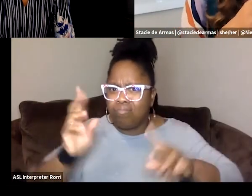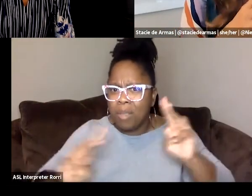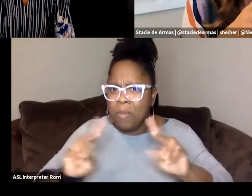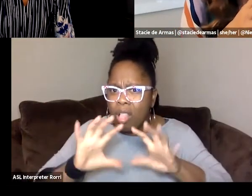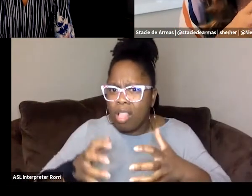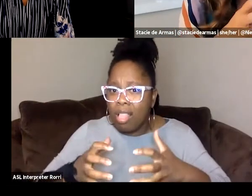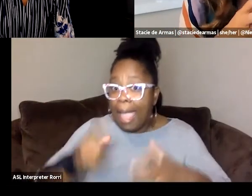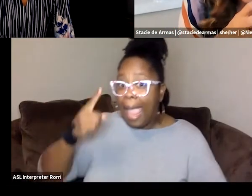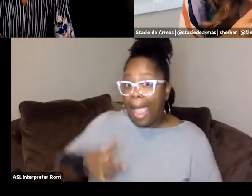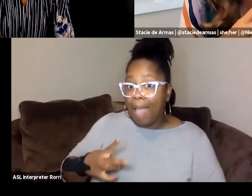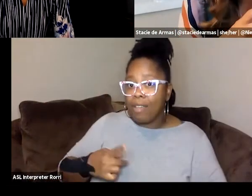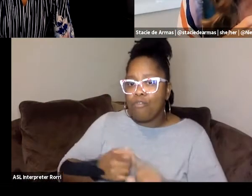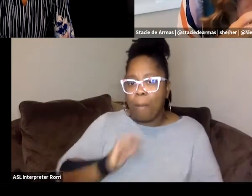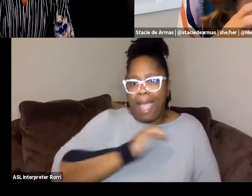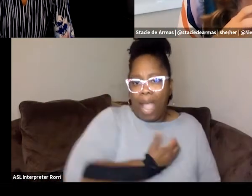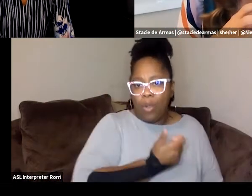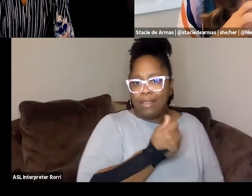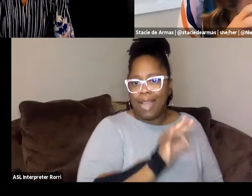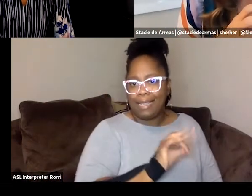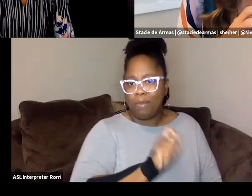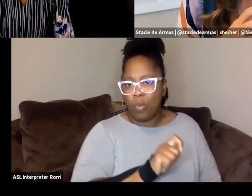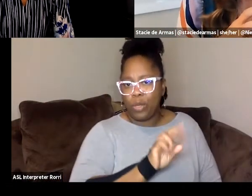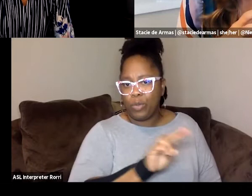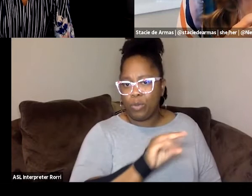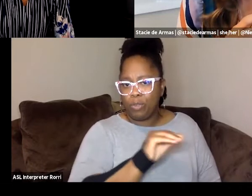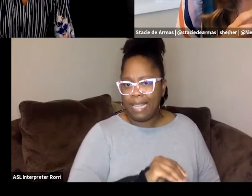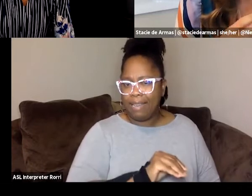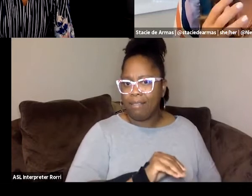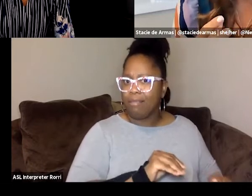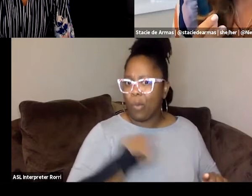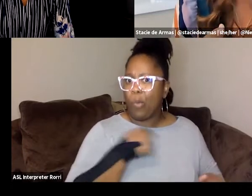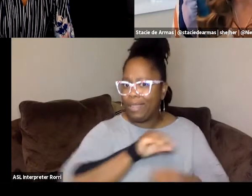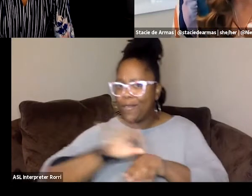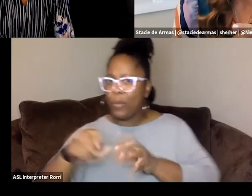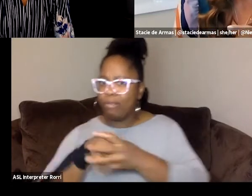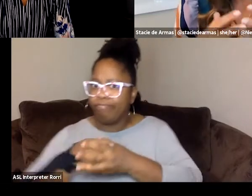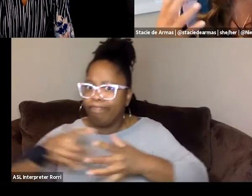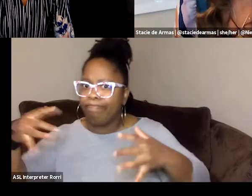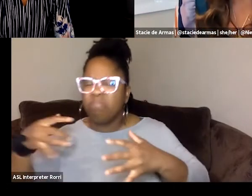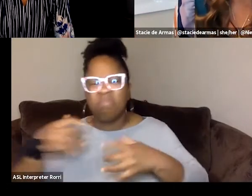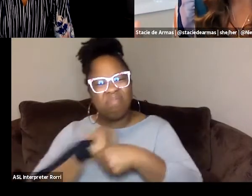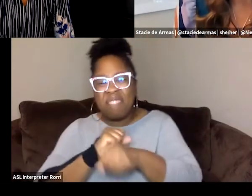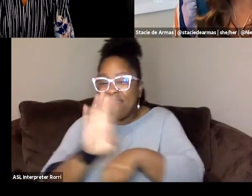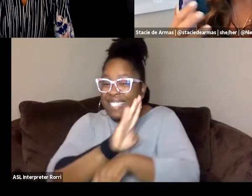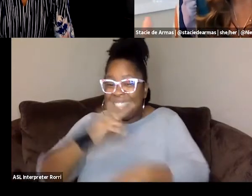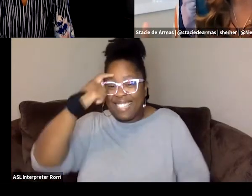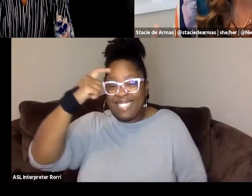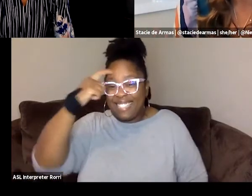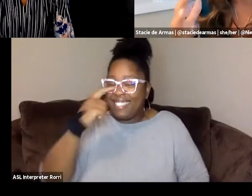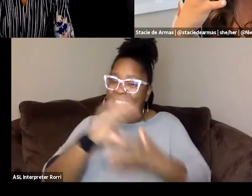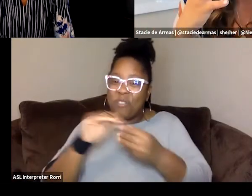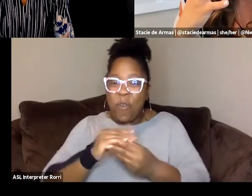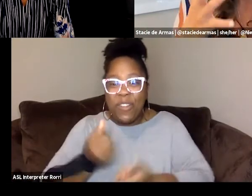our 19.22%. So it just makes perfect business sense and perfect story writing and